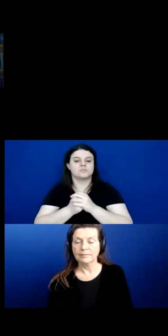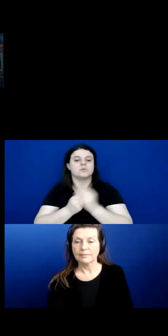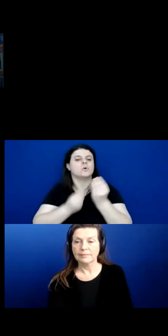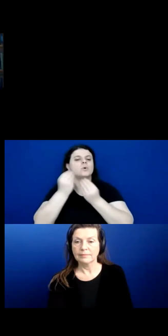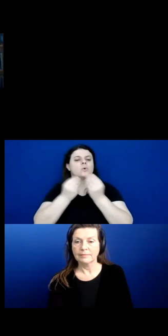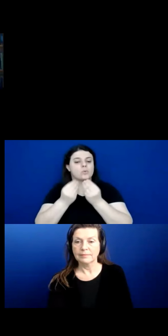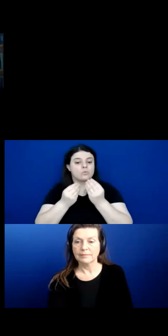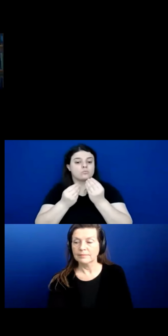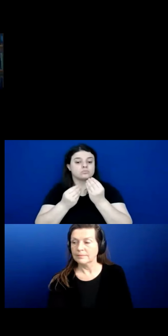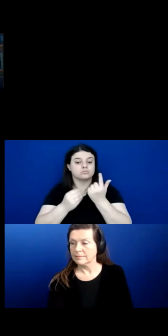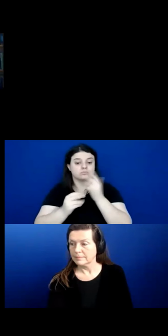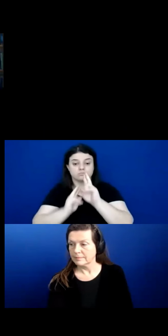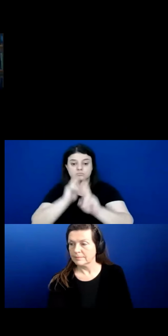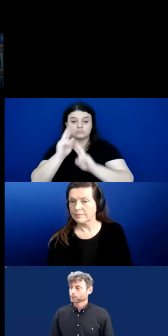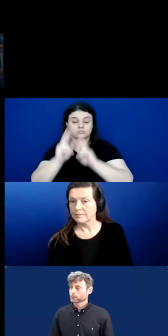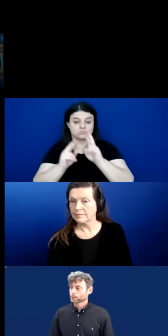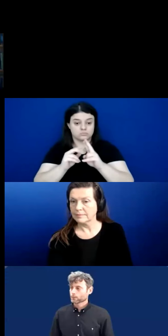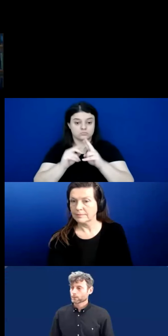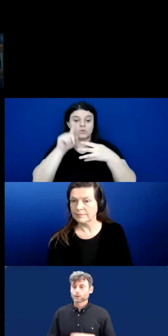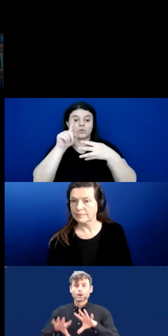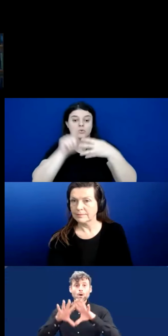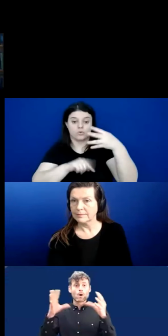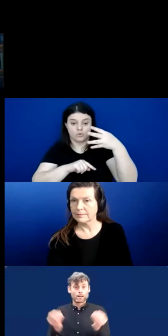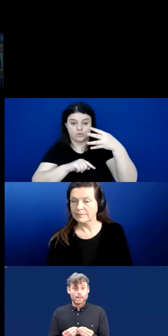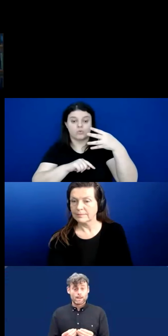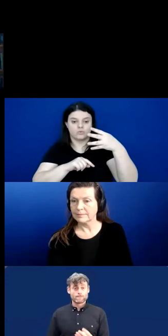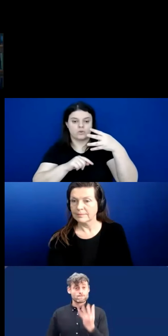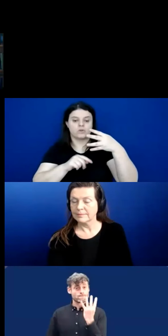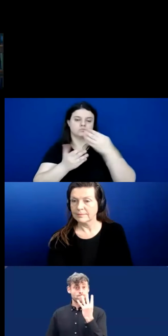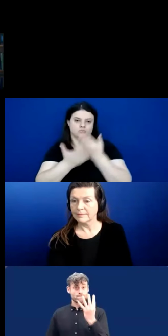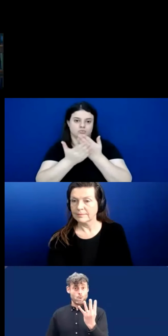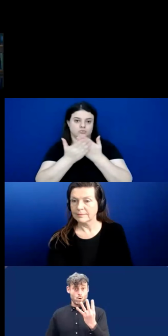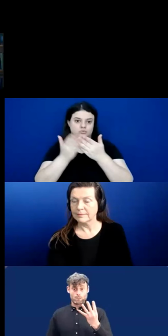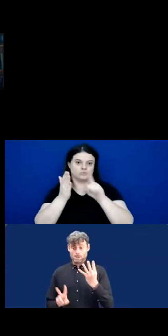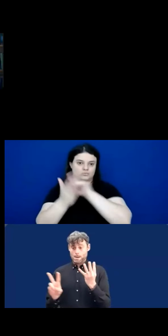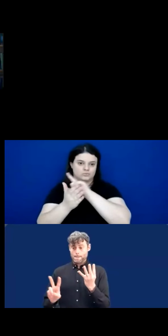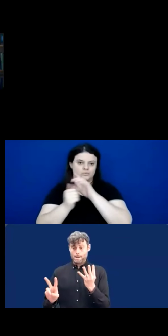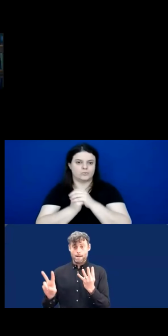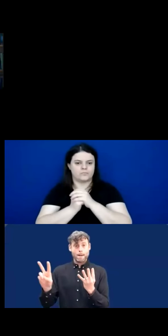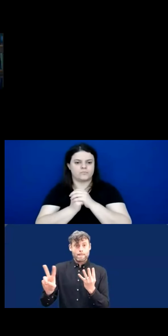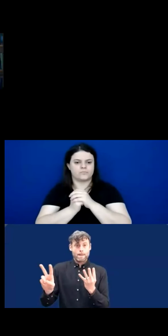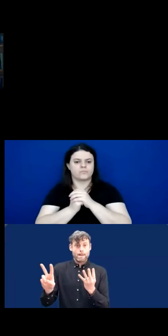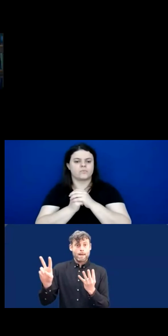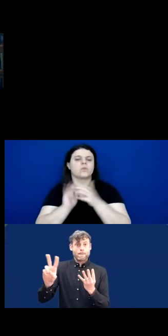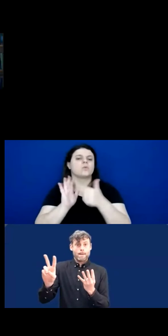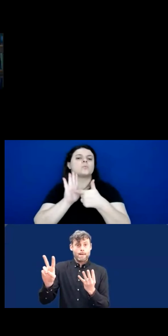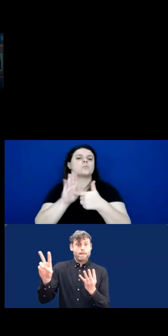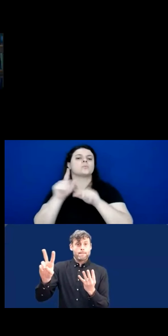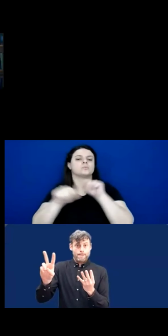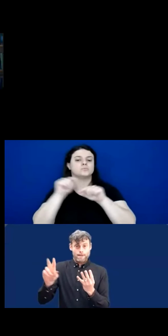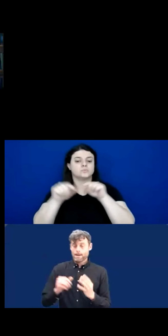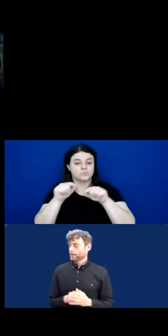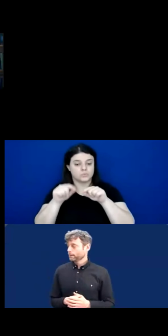of 4 diets from the earlier study. It was demonstrated that this model